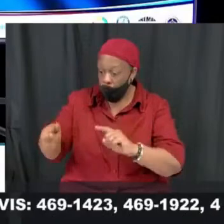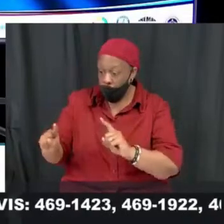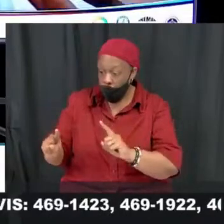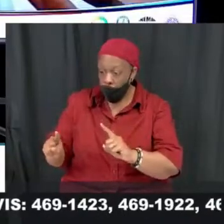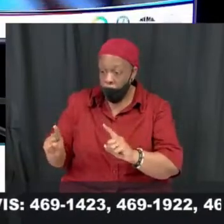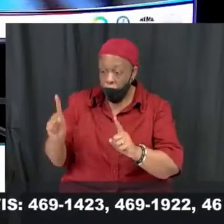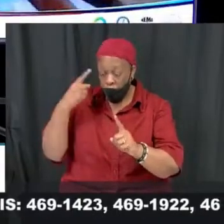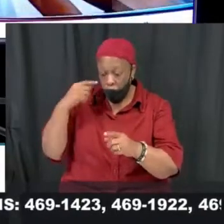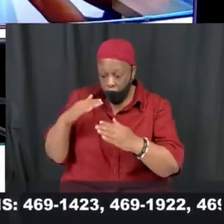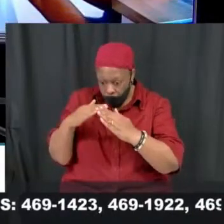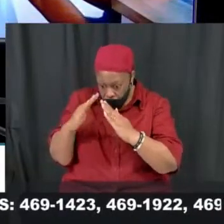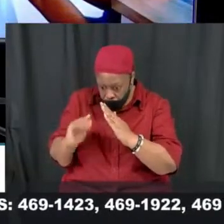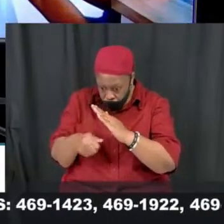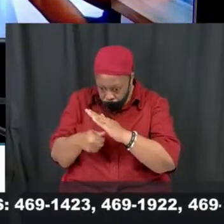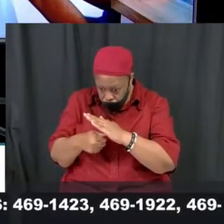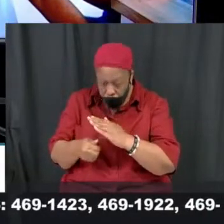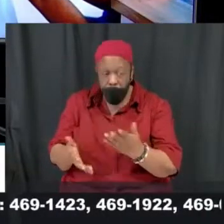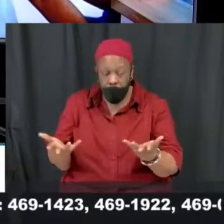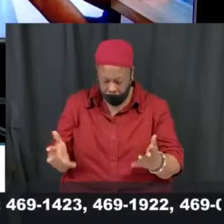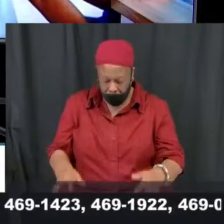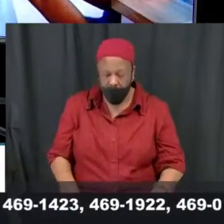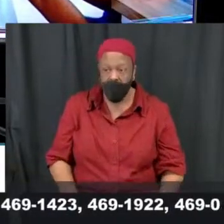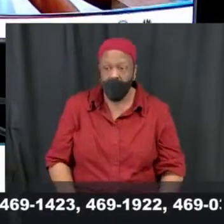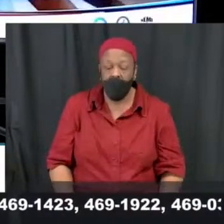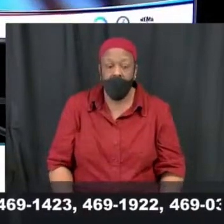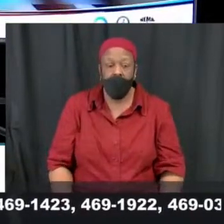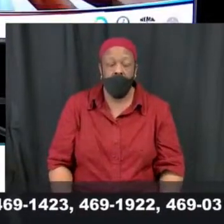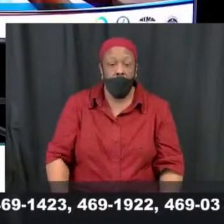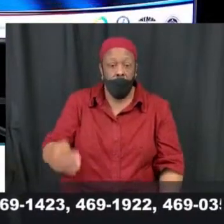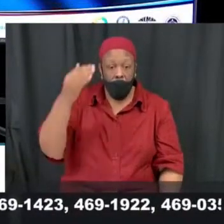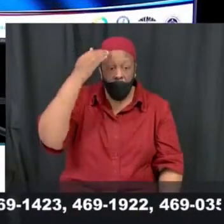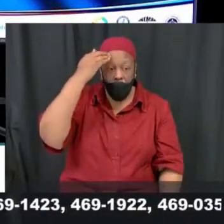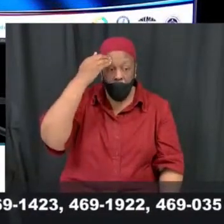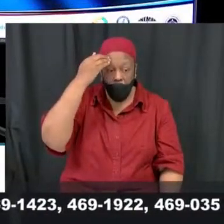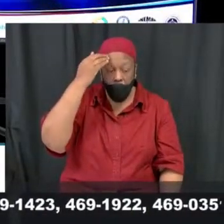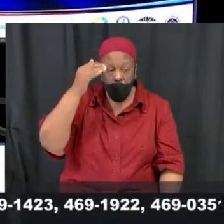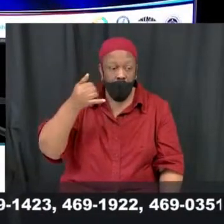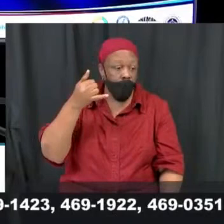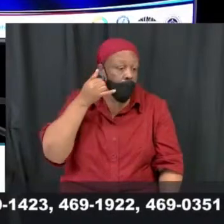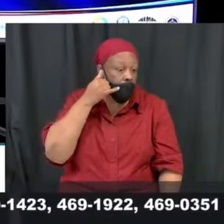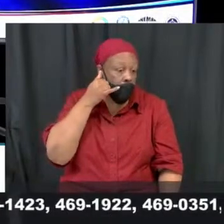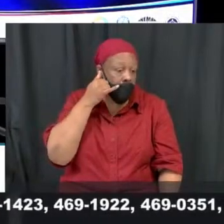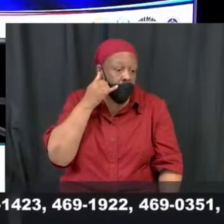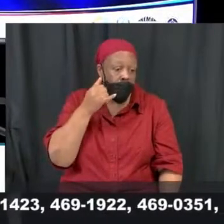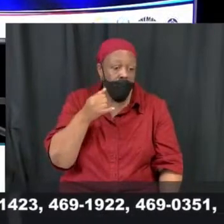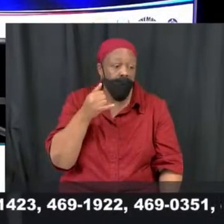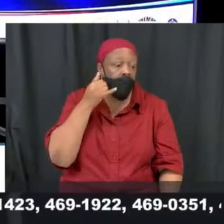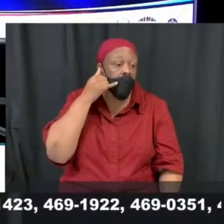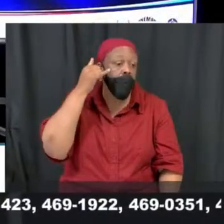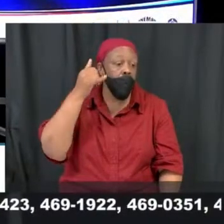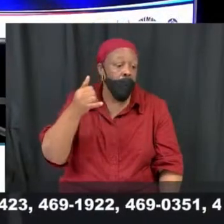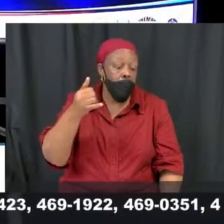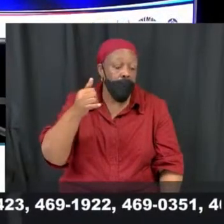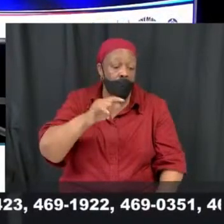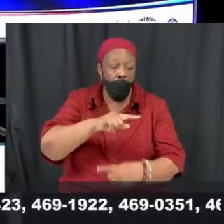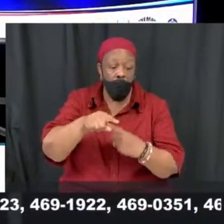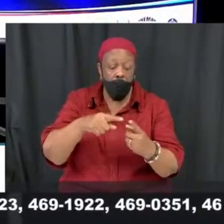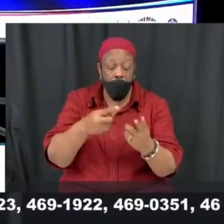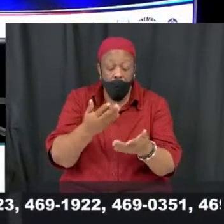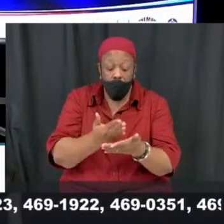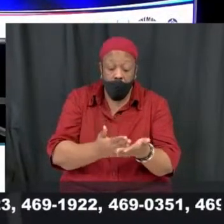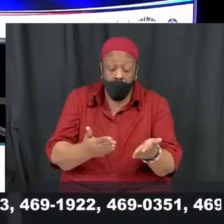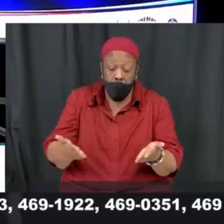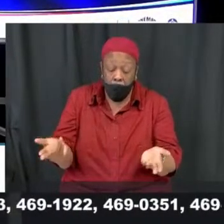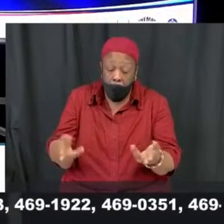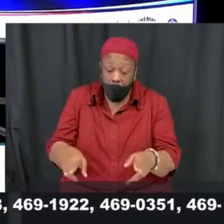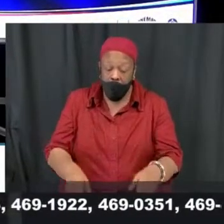to know the emergency numbers for the first response agencies such as the fire department, the police force, defense